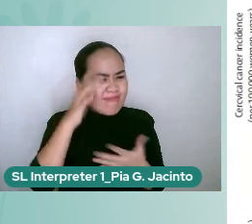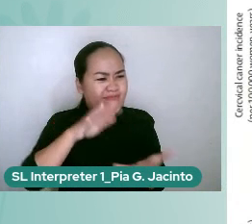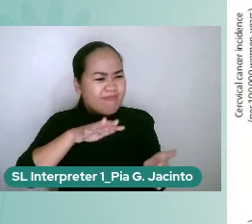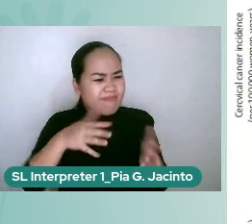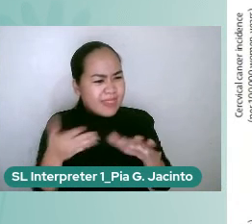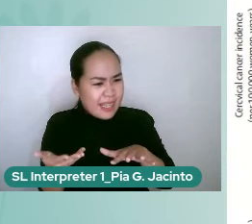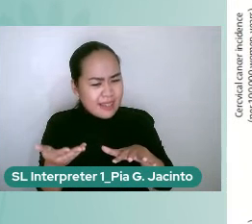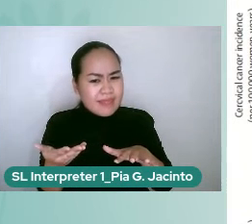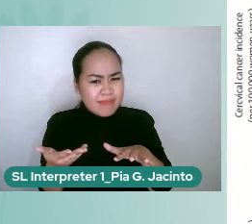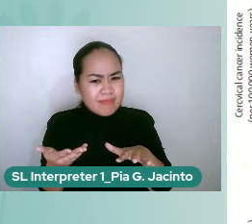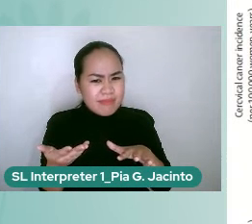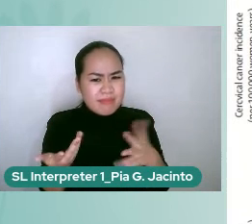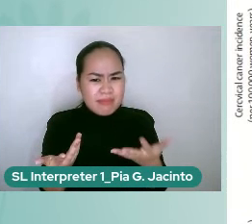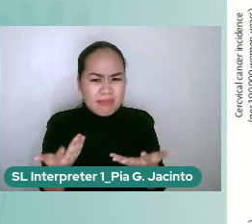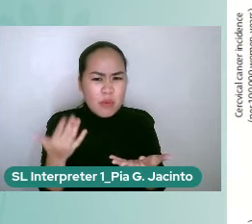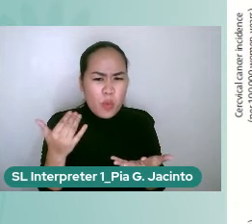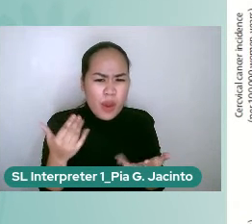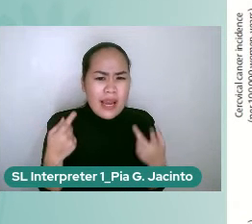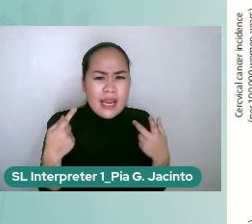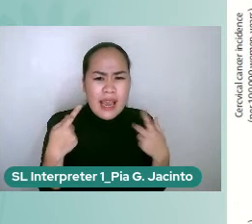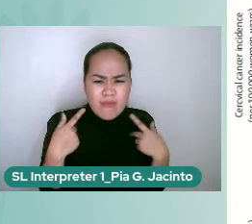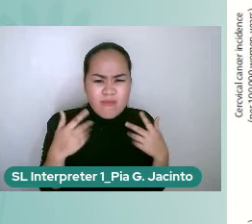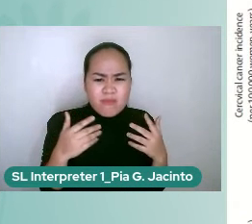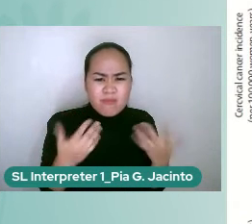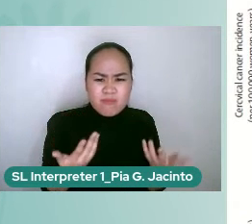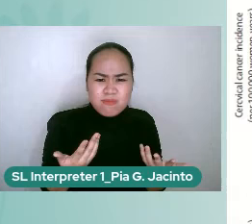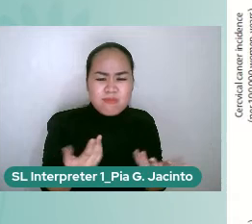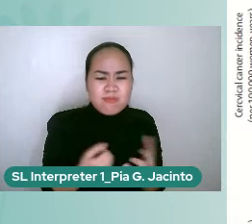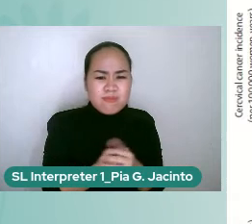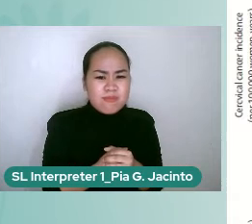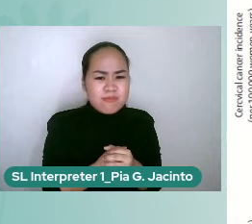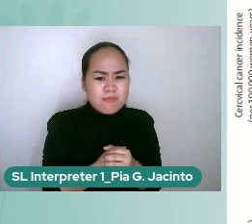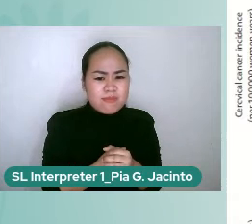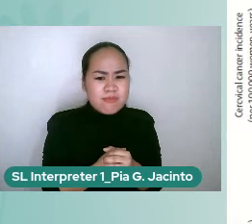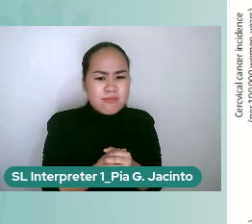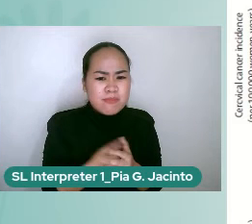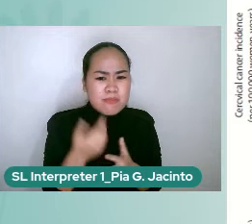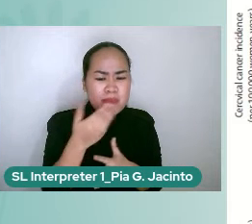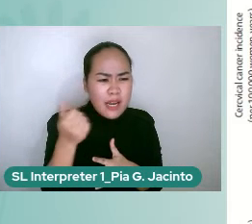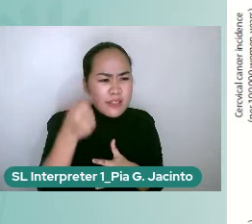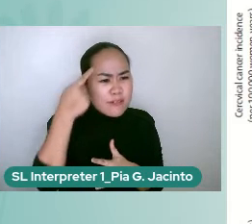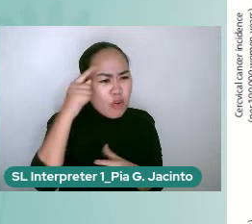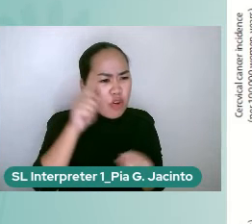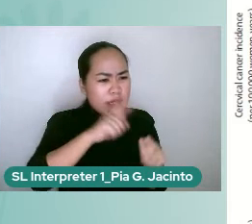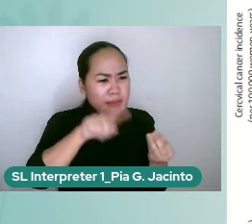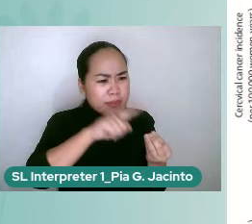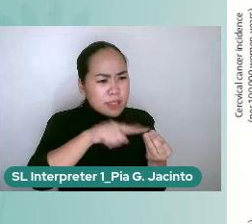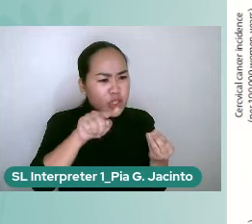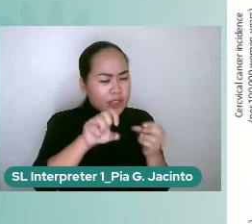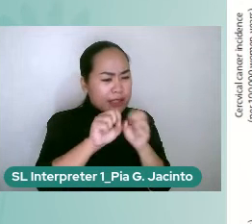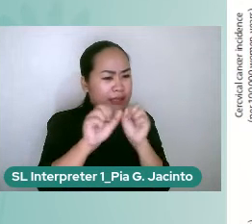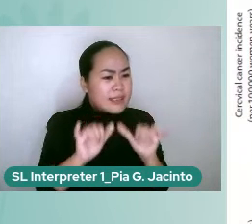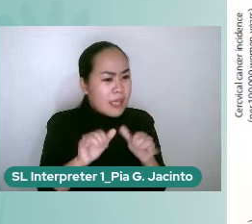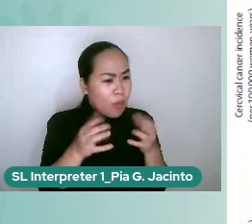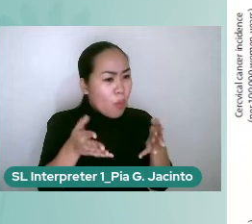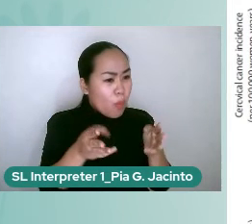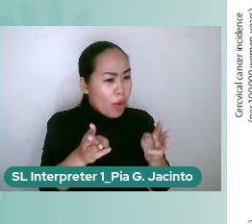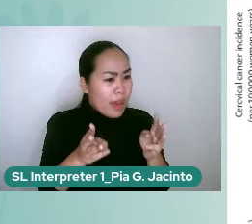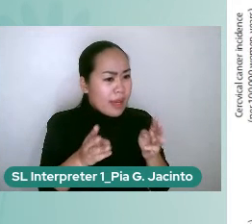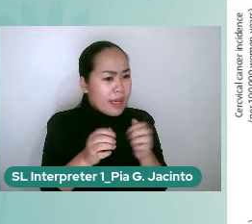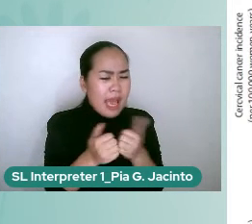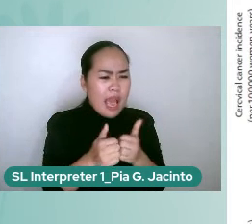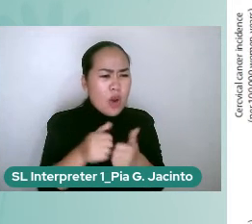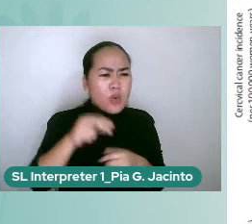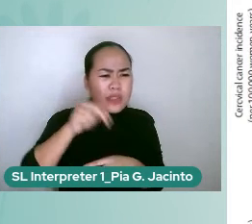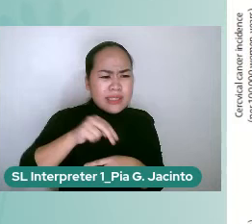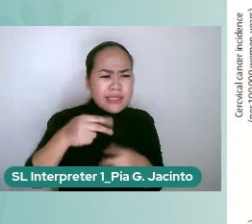through vaccine alone. And this is an important bedrock for the elimination strategy. But there is in fact more. If